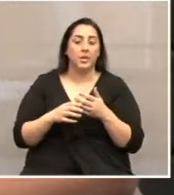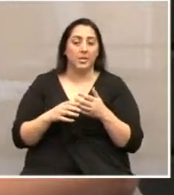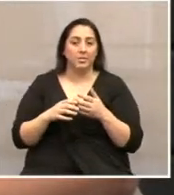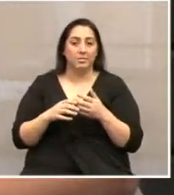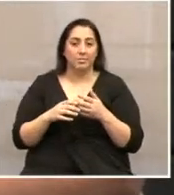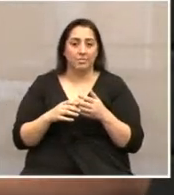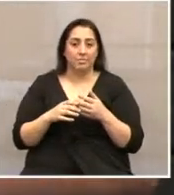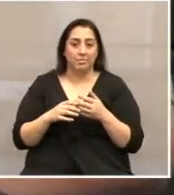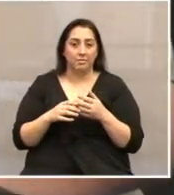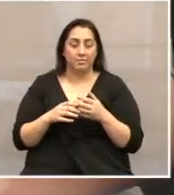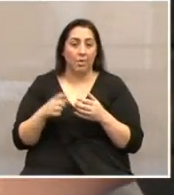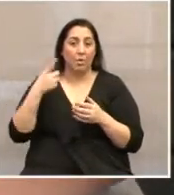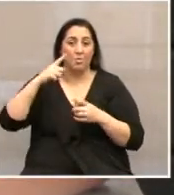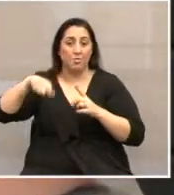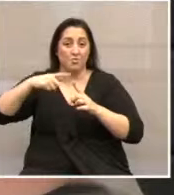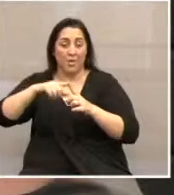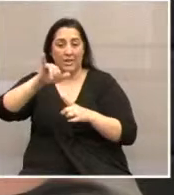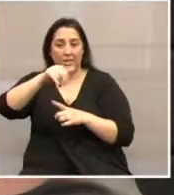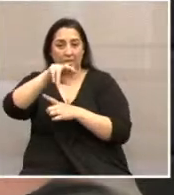deadly insurrection,